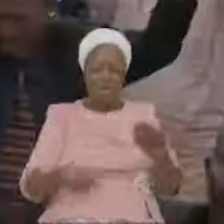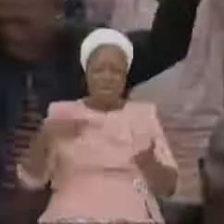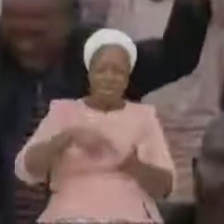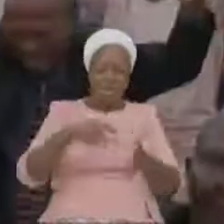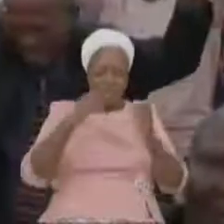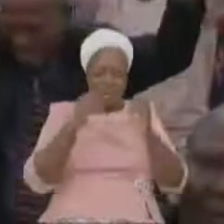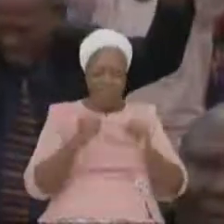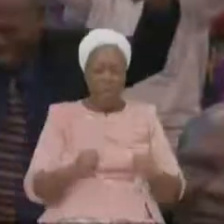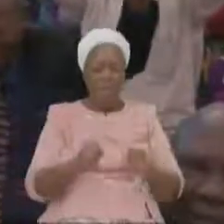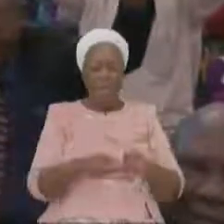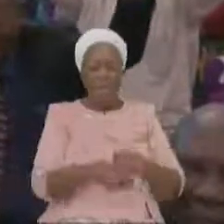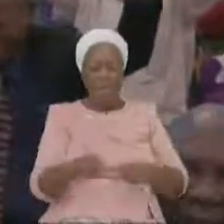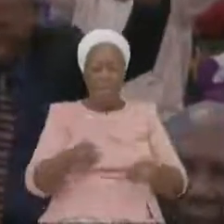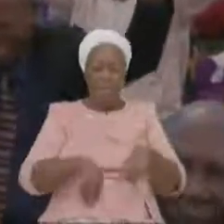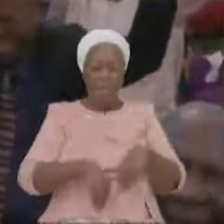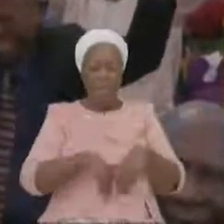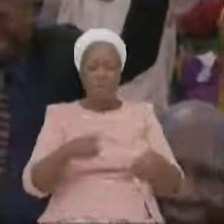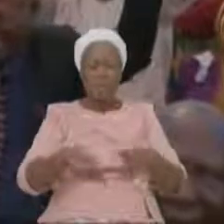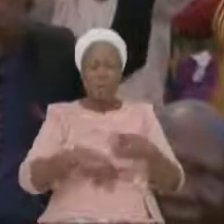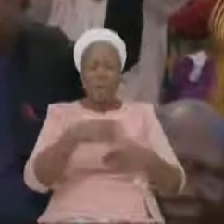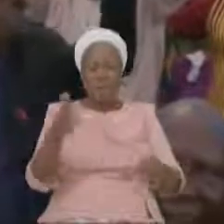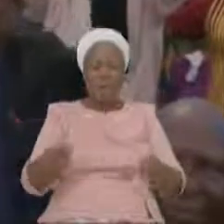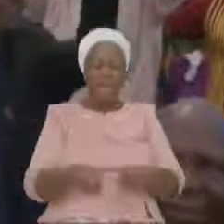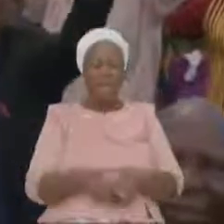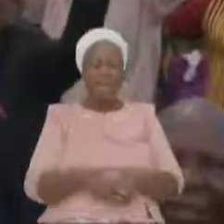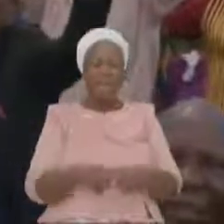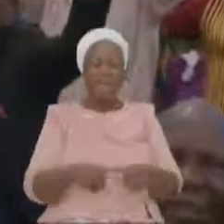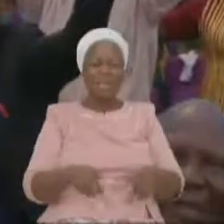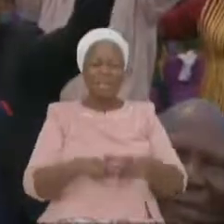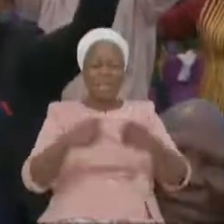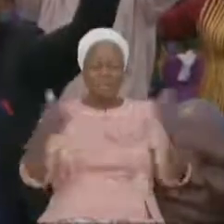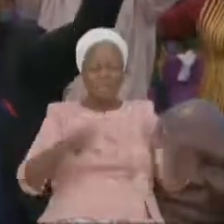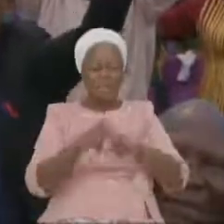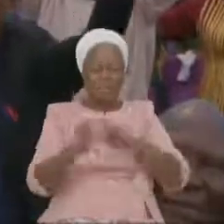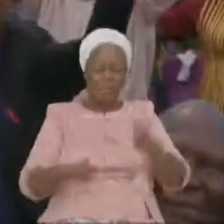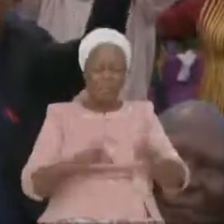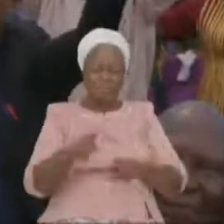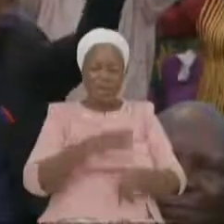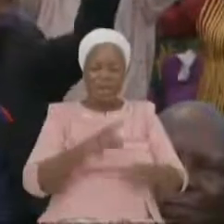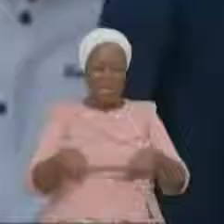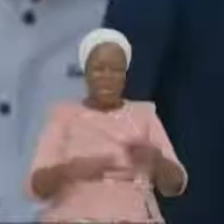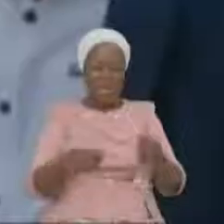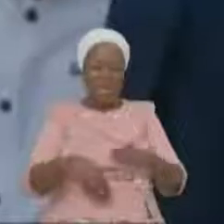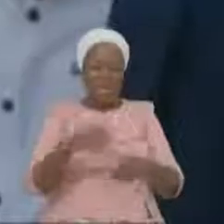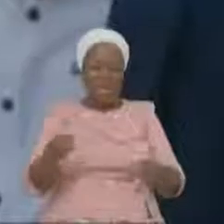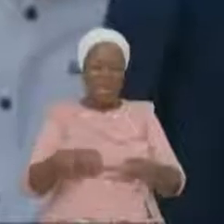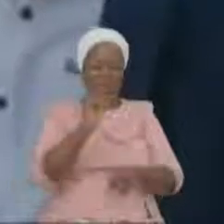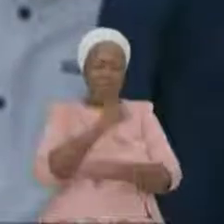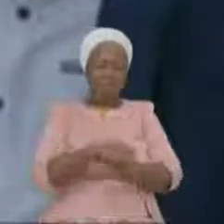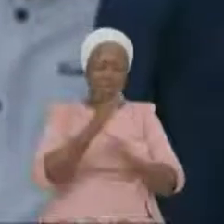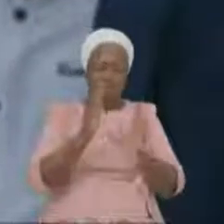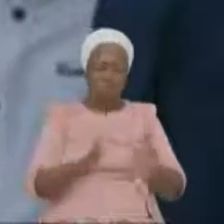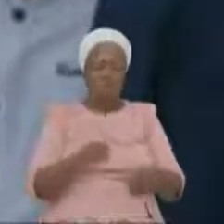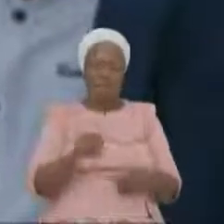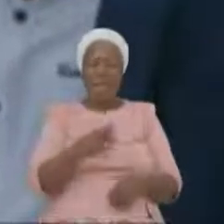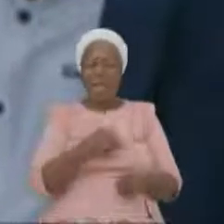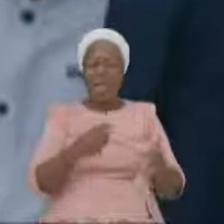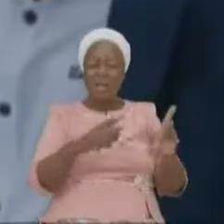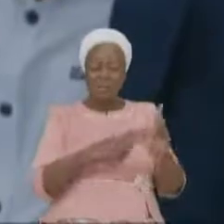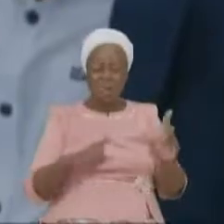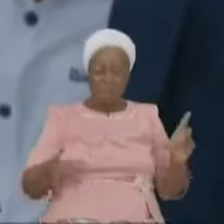power. They go out as champions. They go out as conquerors. And